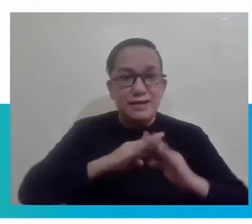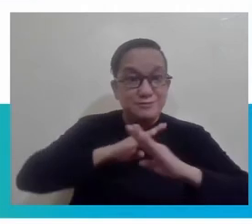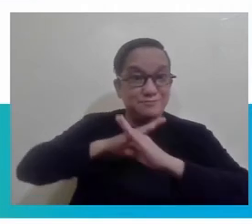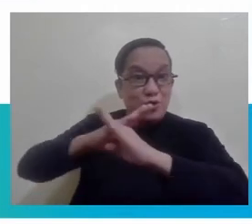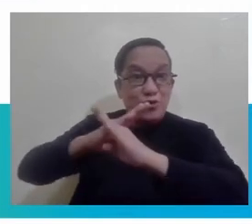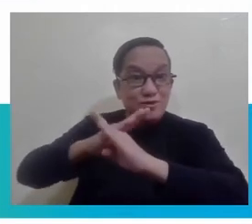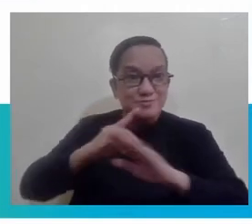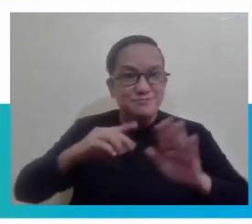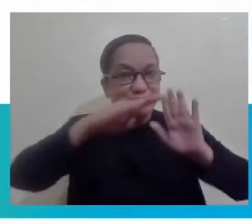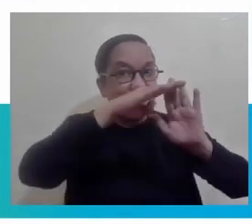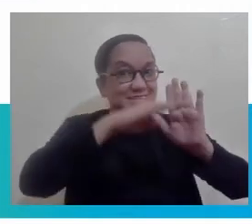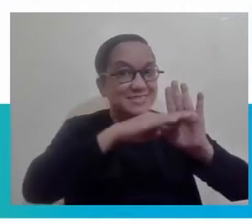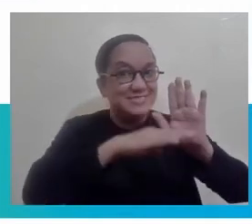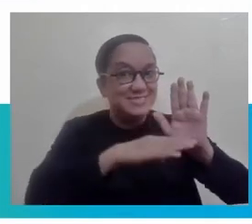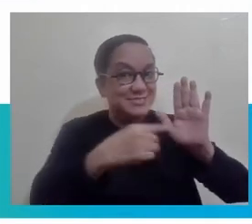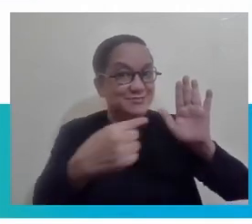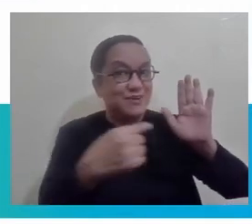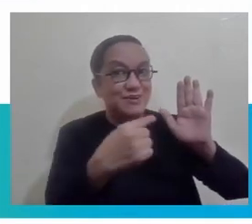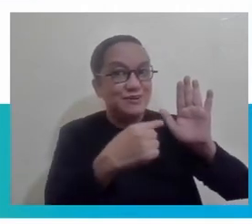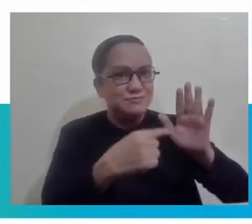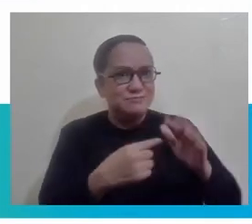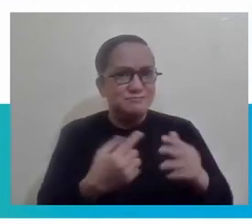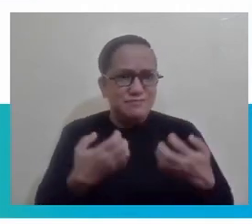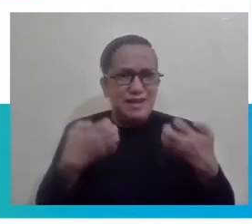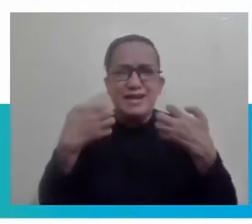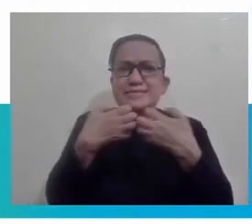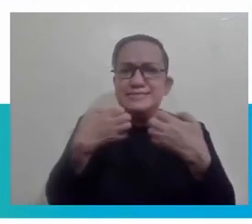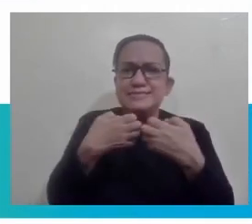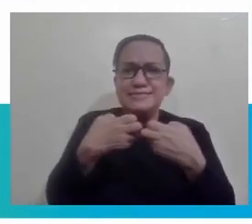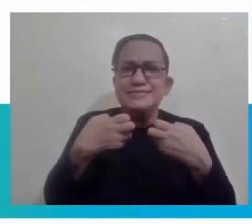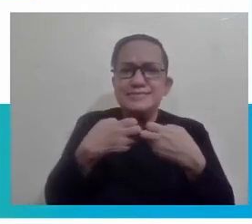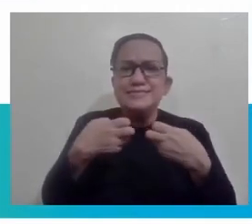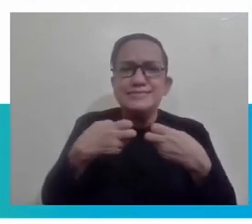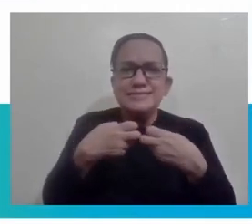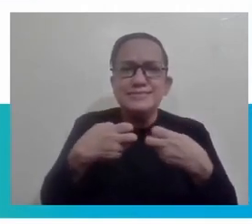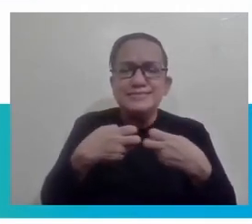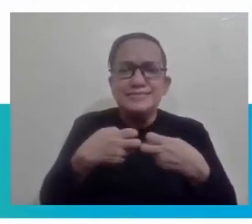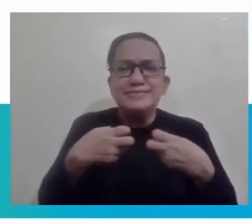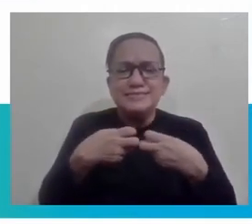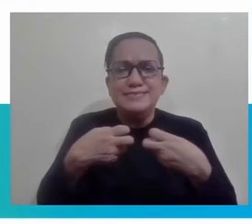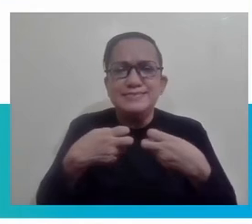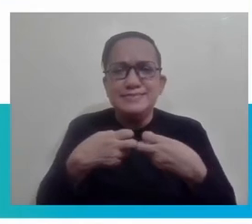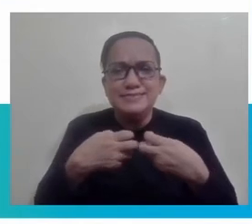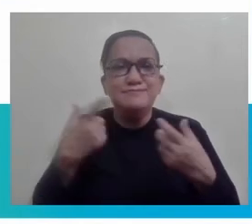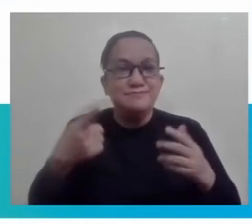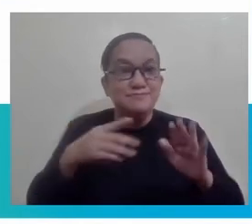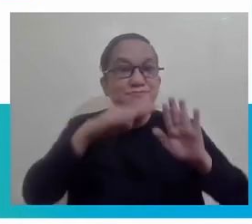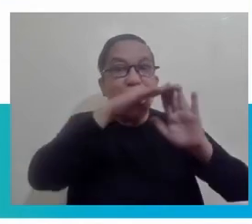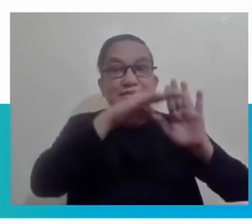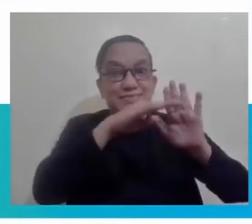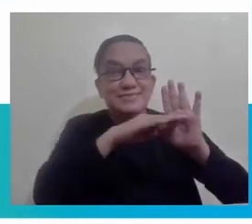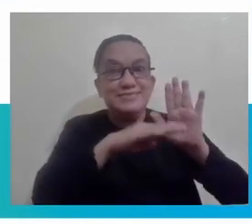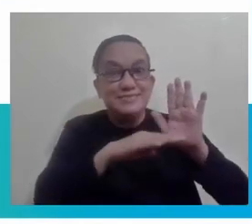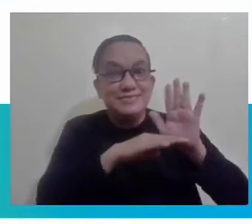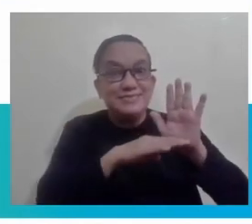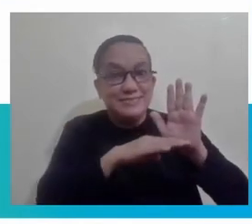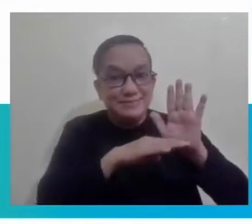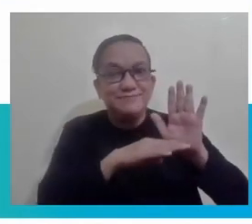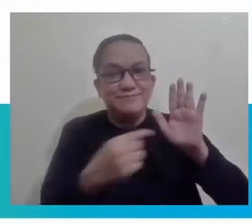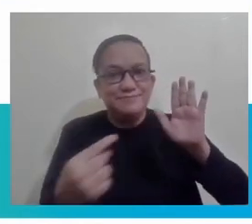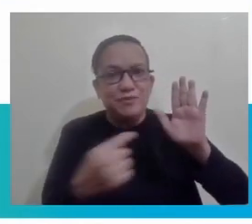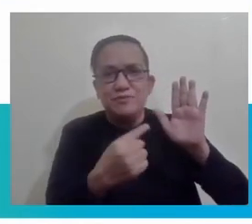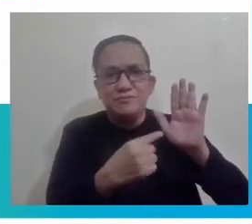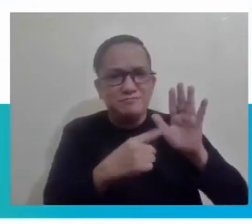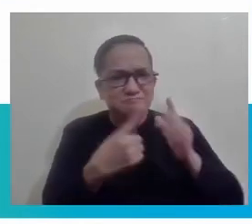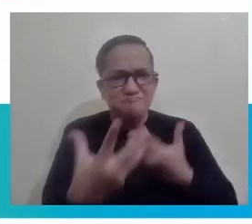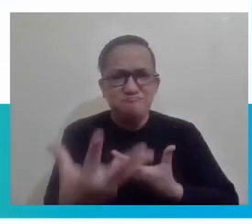policy. Two policies that deeply involve the local communities and deeply involve the knowledge and